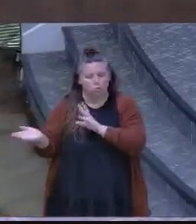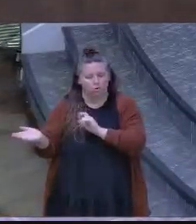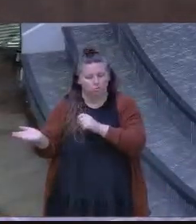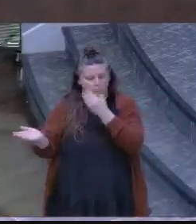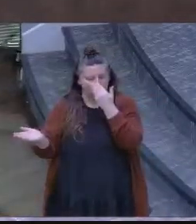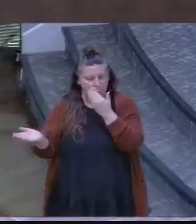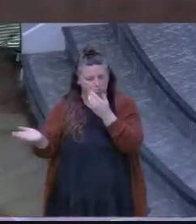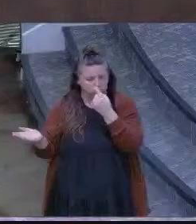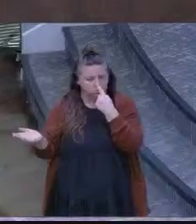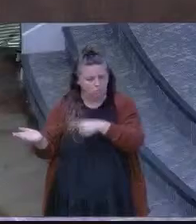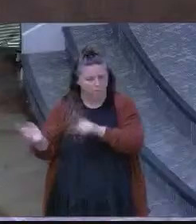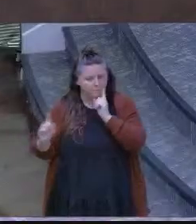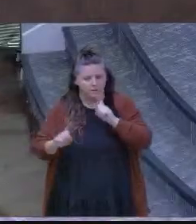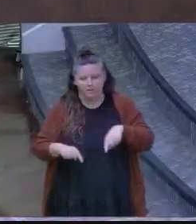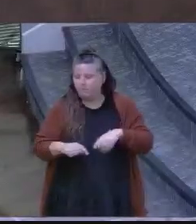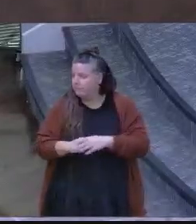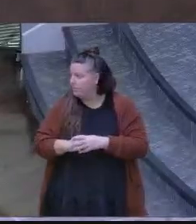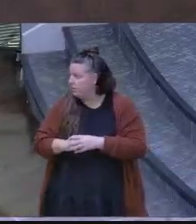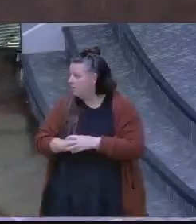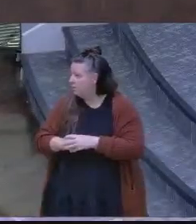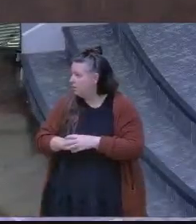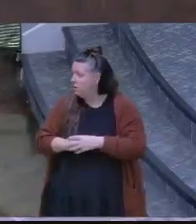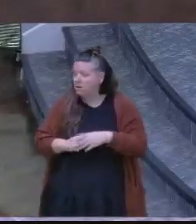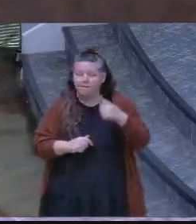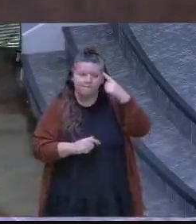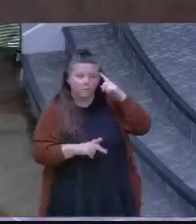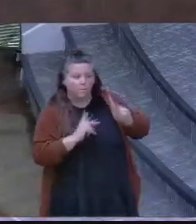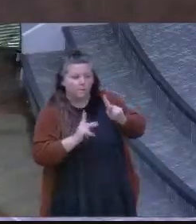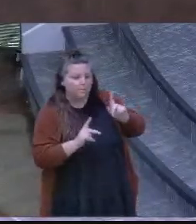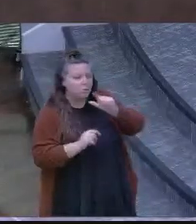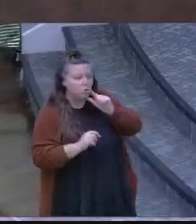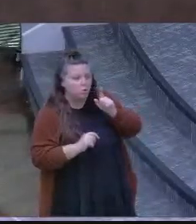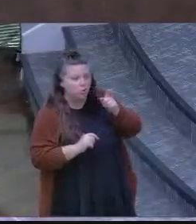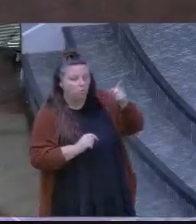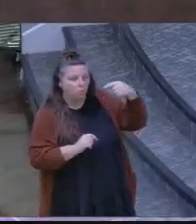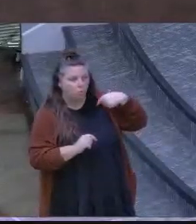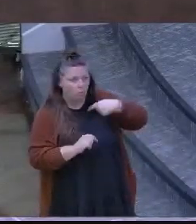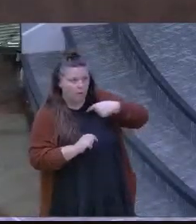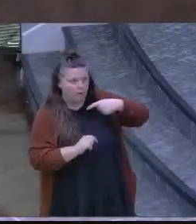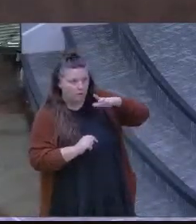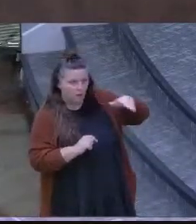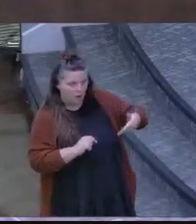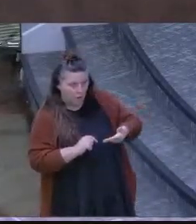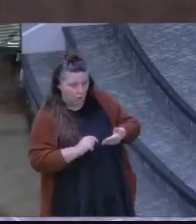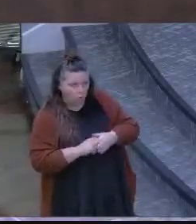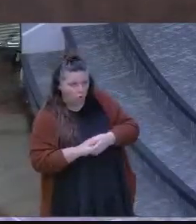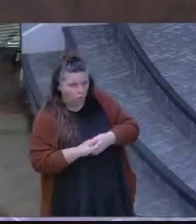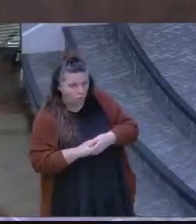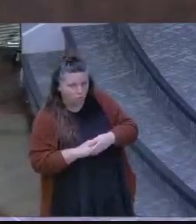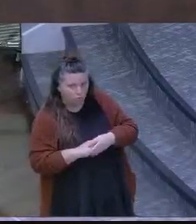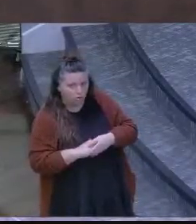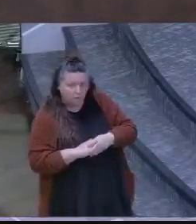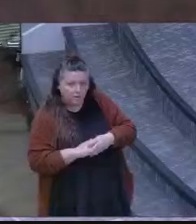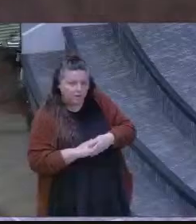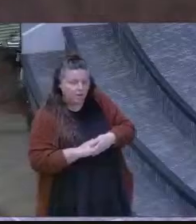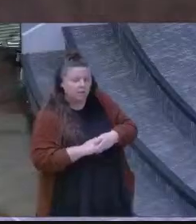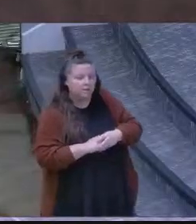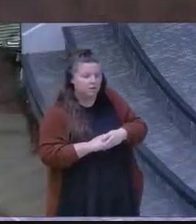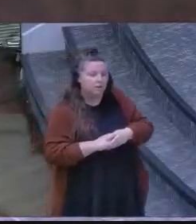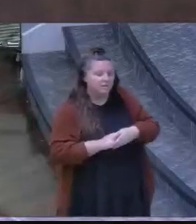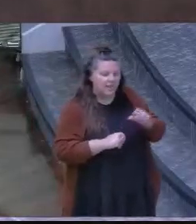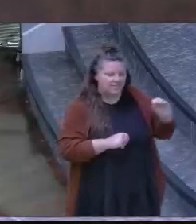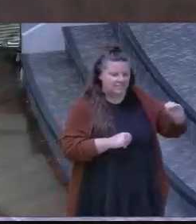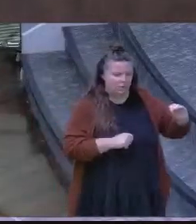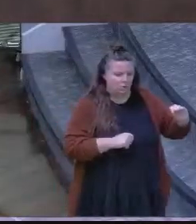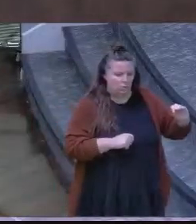So for folks who are hired, they could, if this 0 to 19 days, they